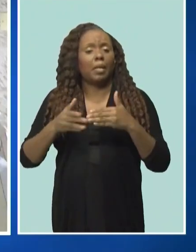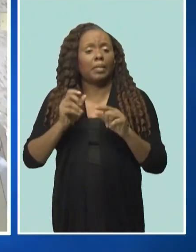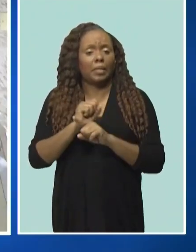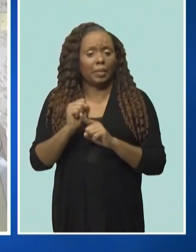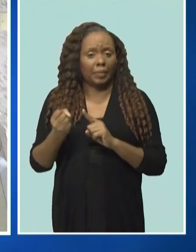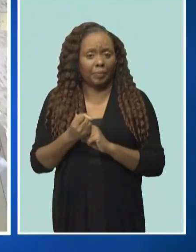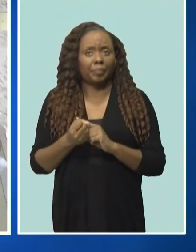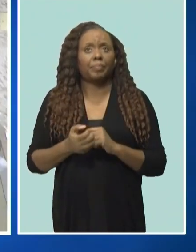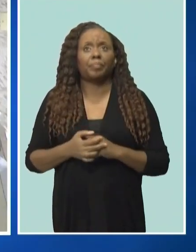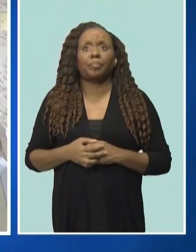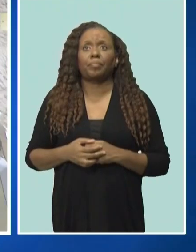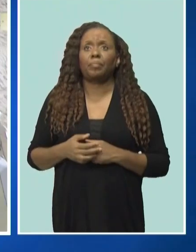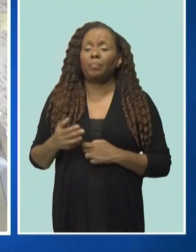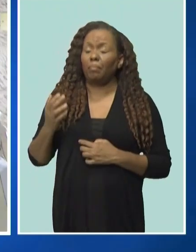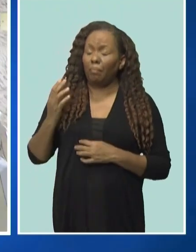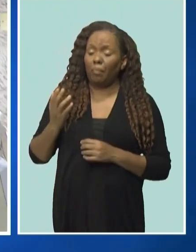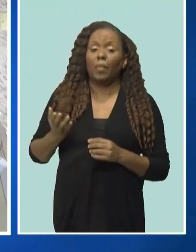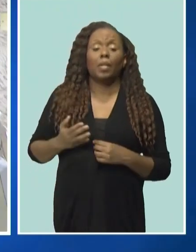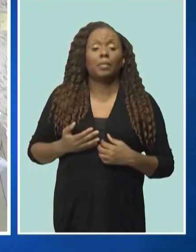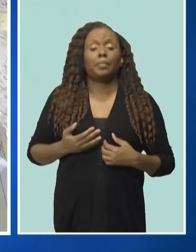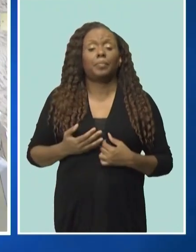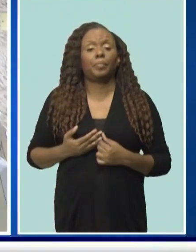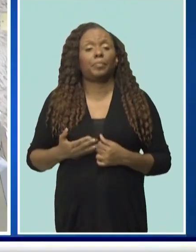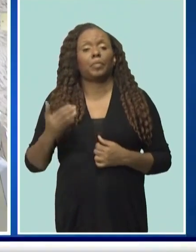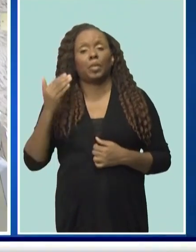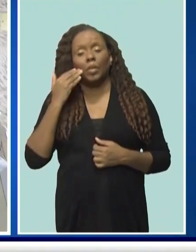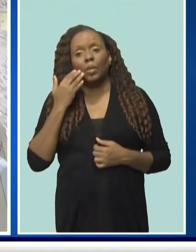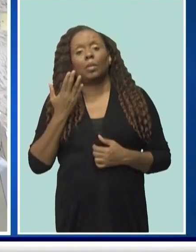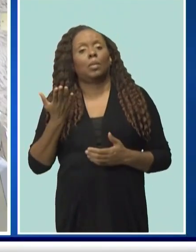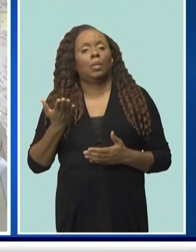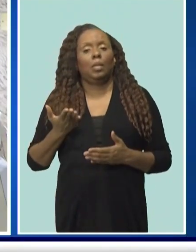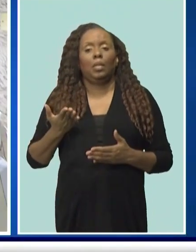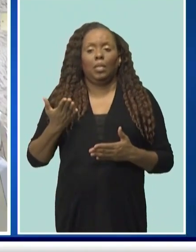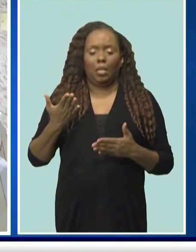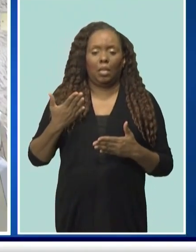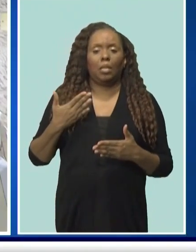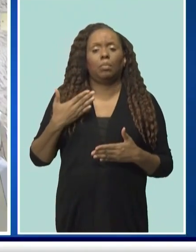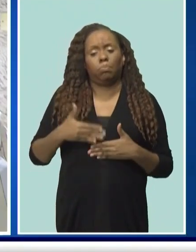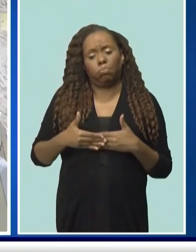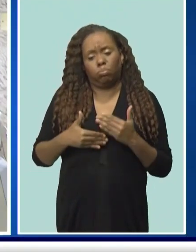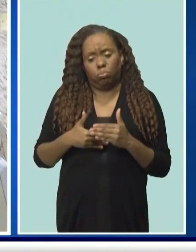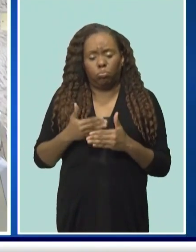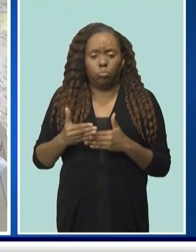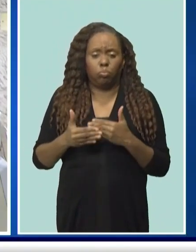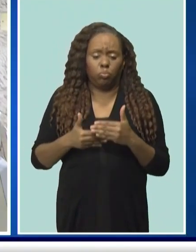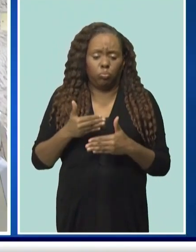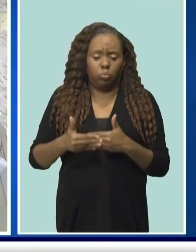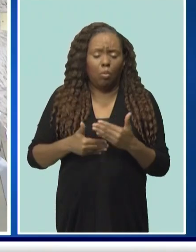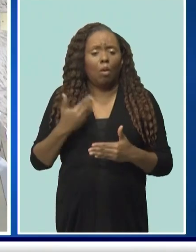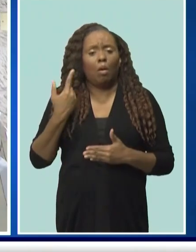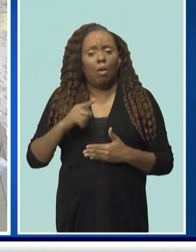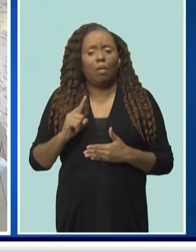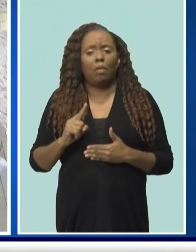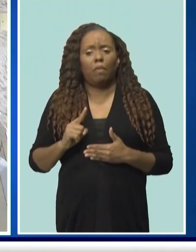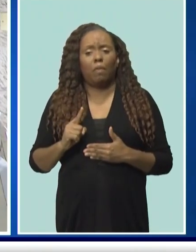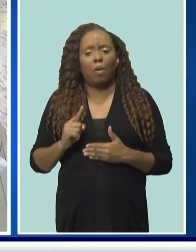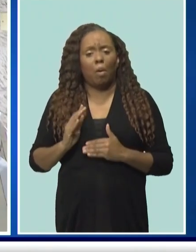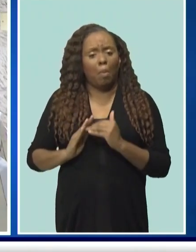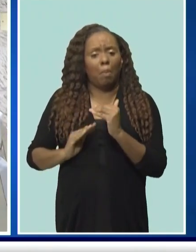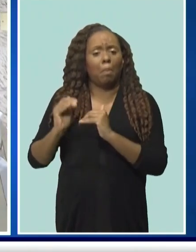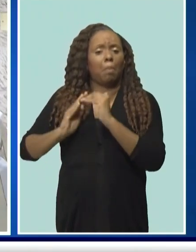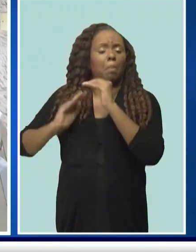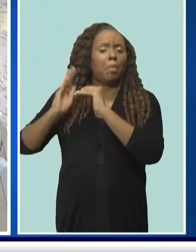take time to recover, and while it may take a long time for some and maybe quicker for others, God also